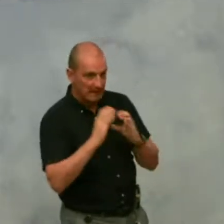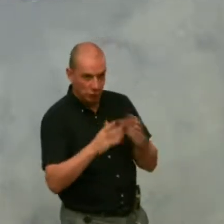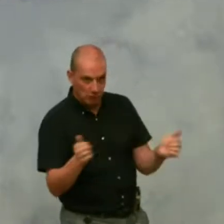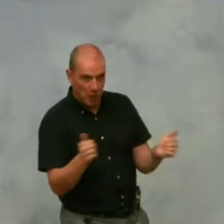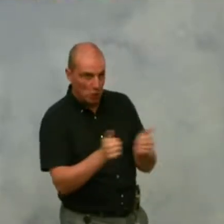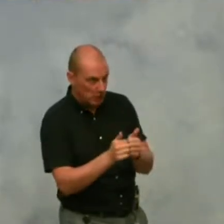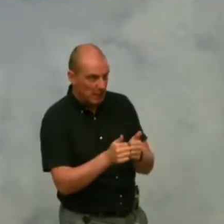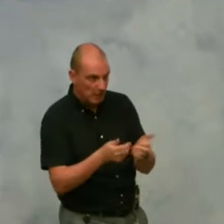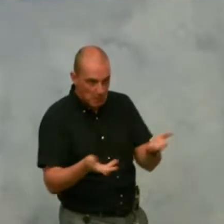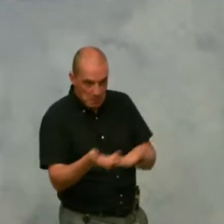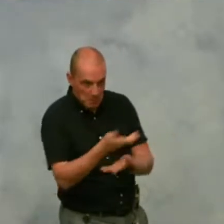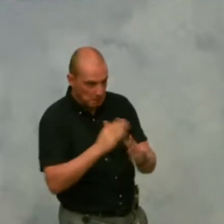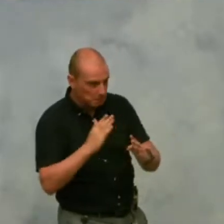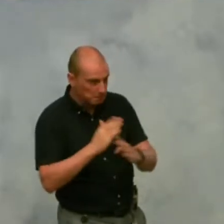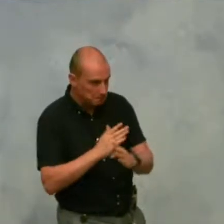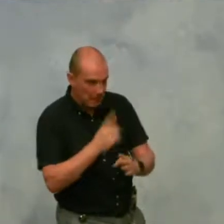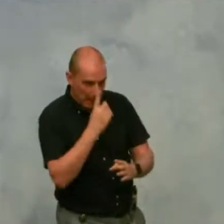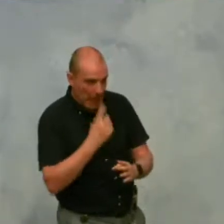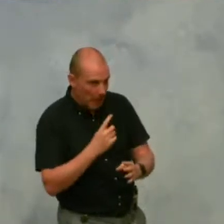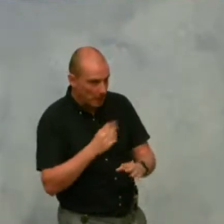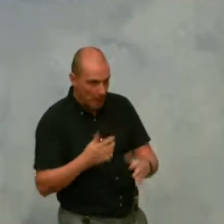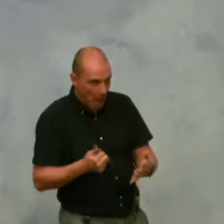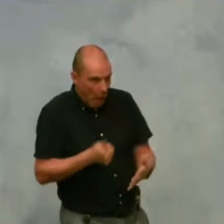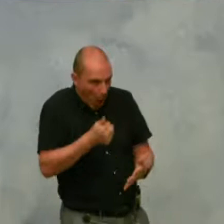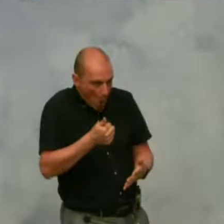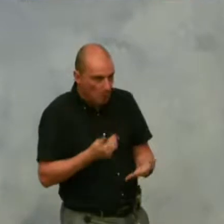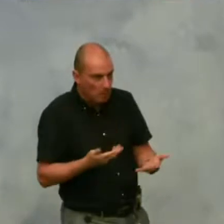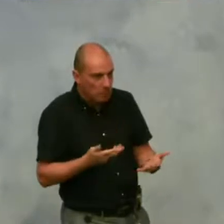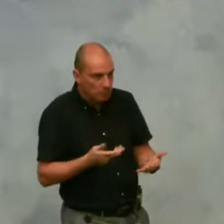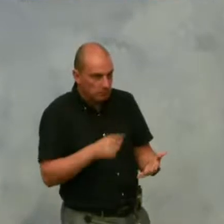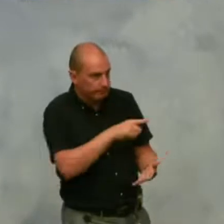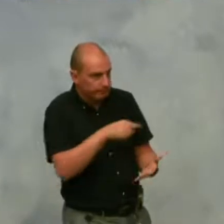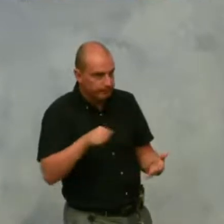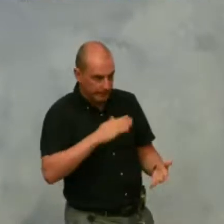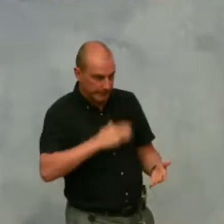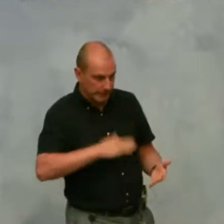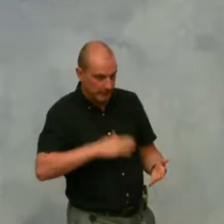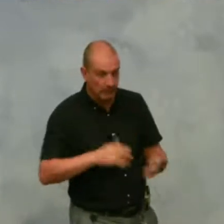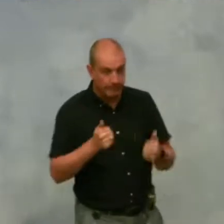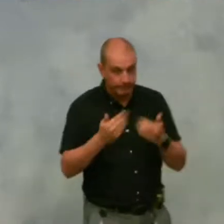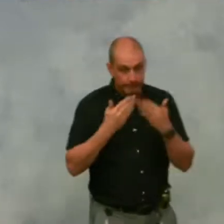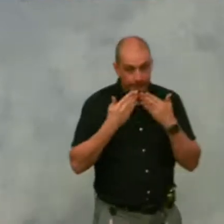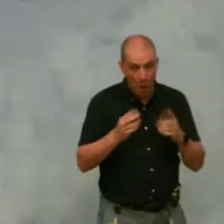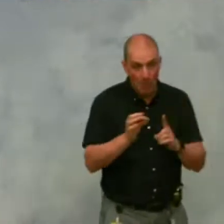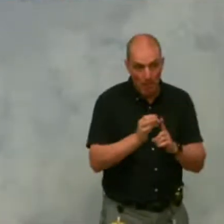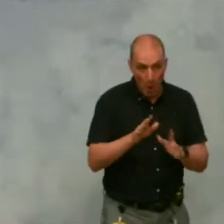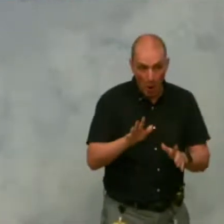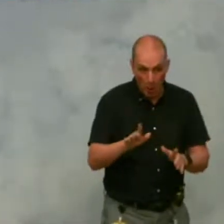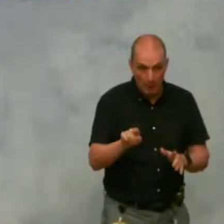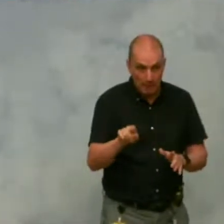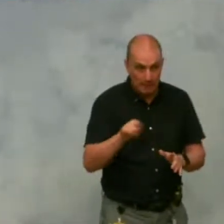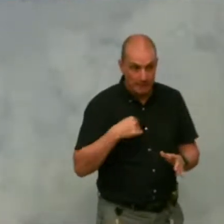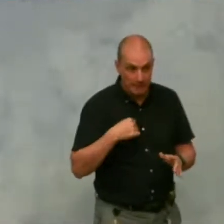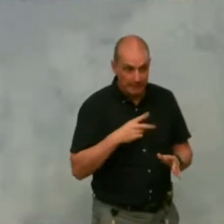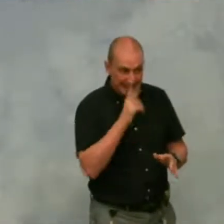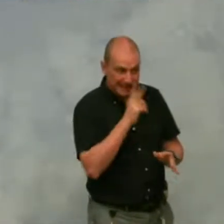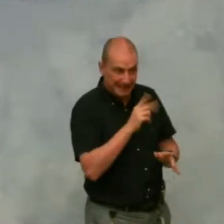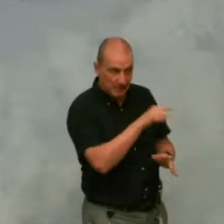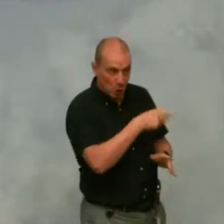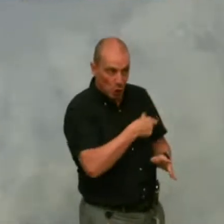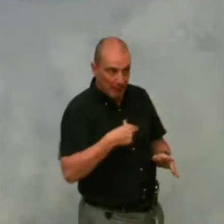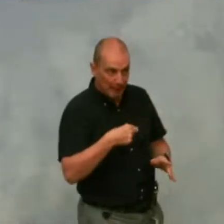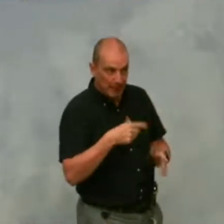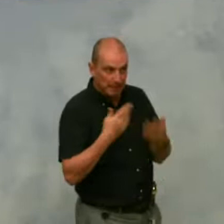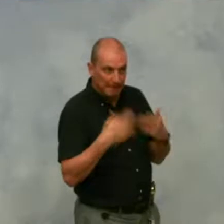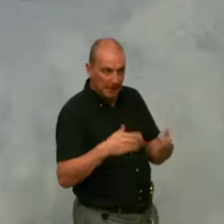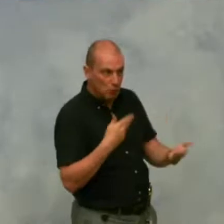Thanks very much. Thanks, Paul. As you say, see, because it is reported at all the other committees, but we wouldn't want